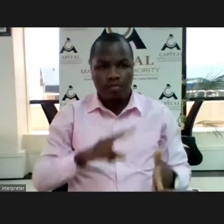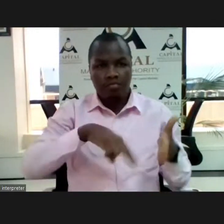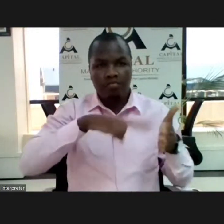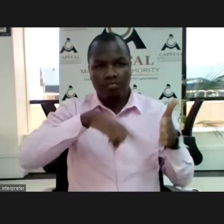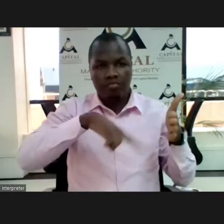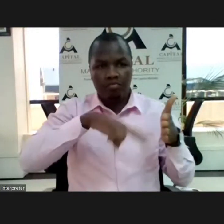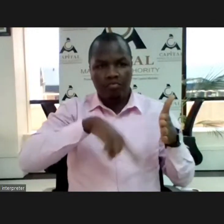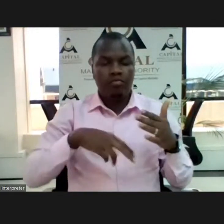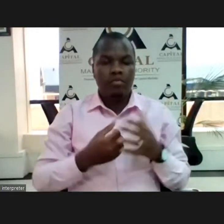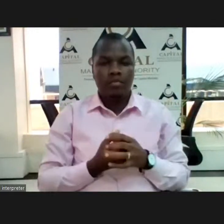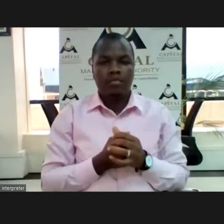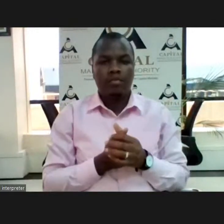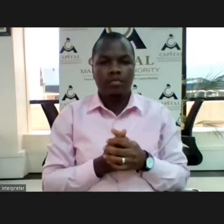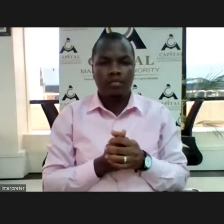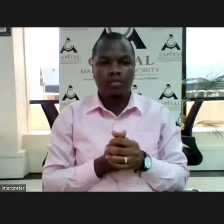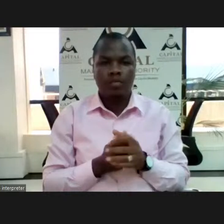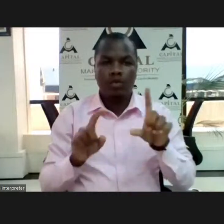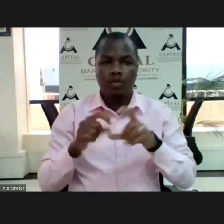in Kenya.